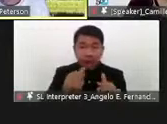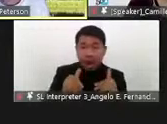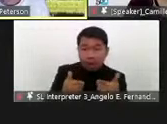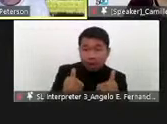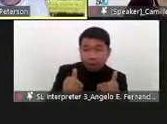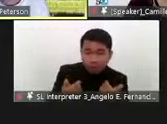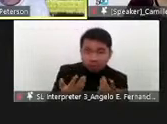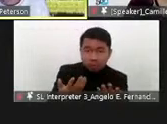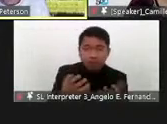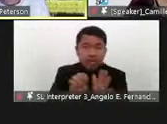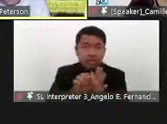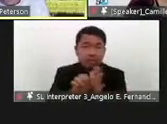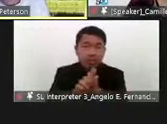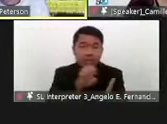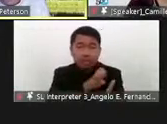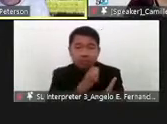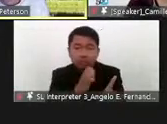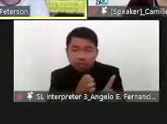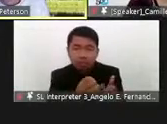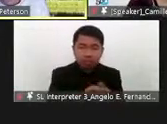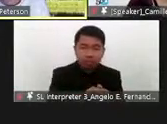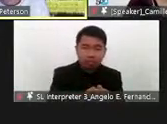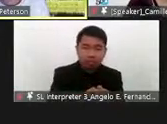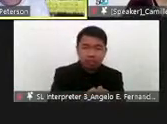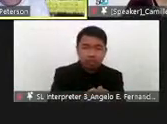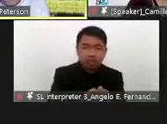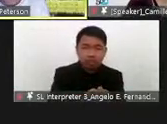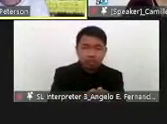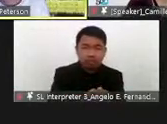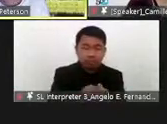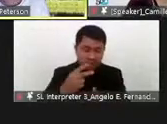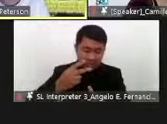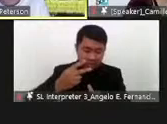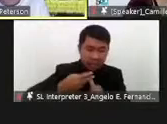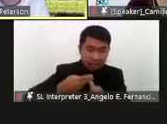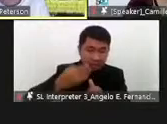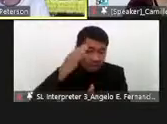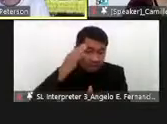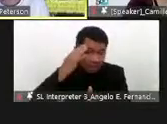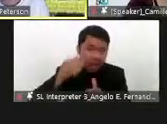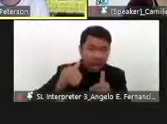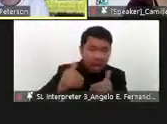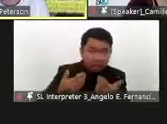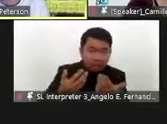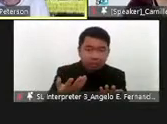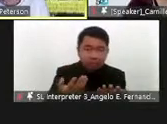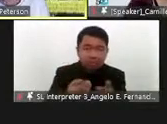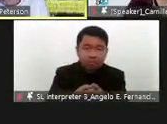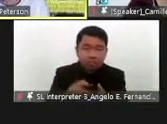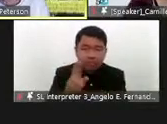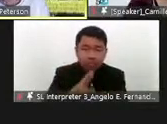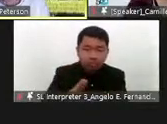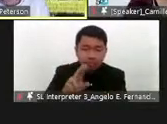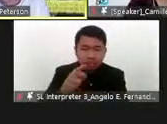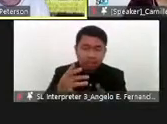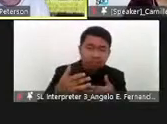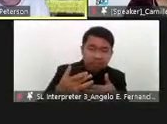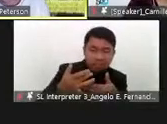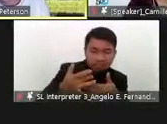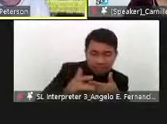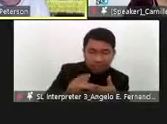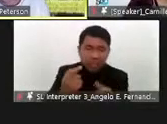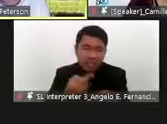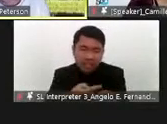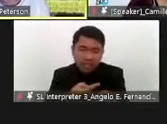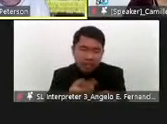notches, for example, is already second knowledge to people that the sea had been higher at some earlier time. But